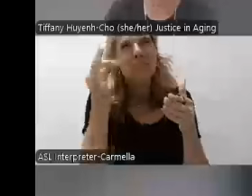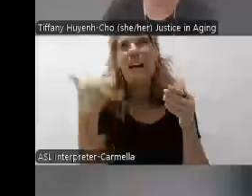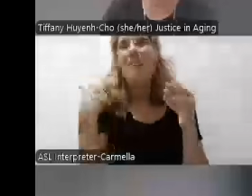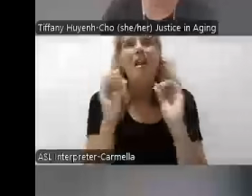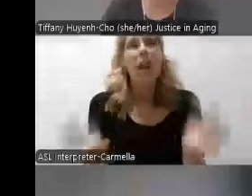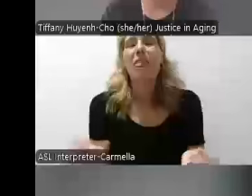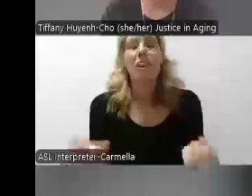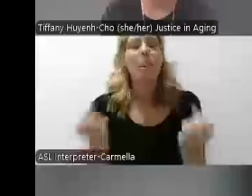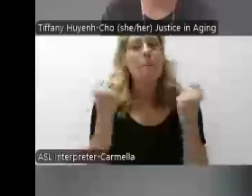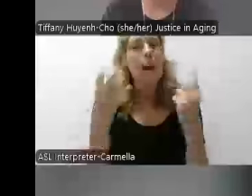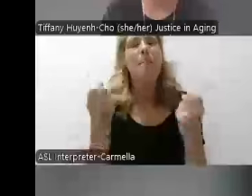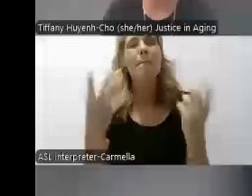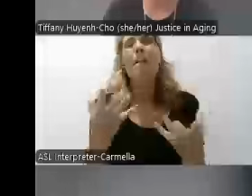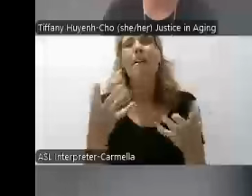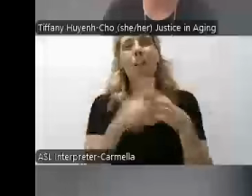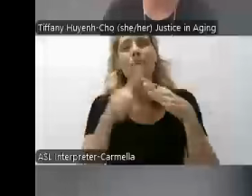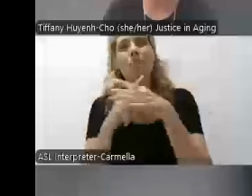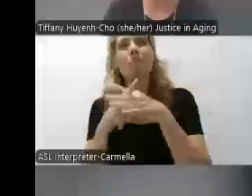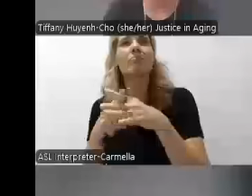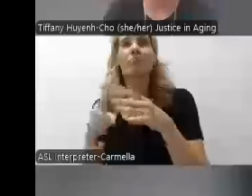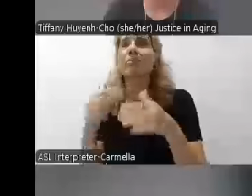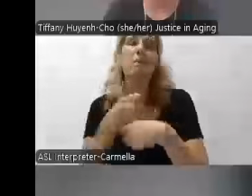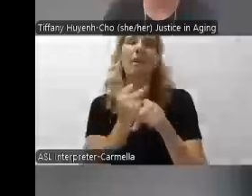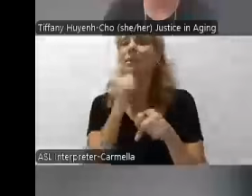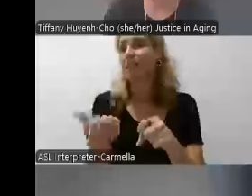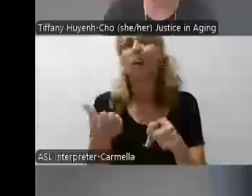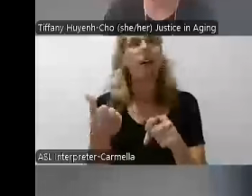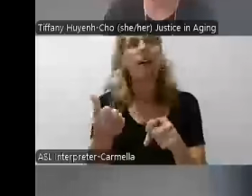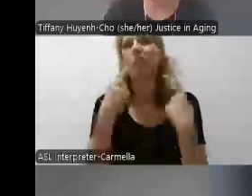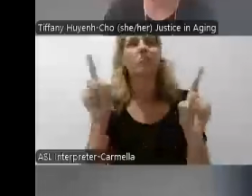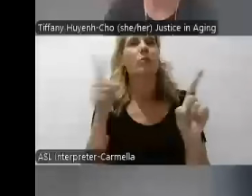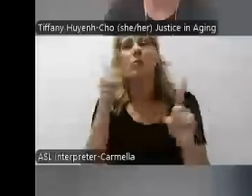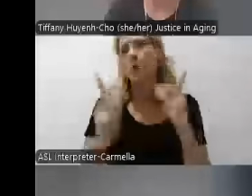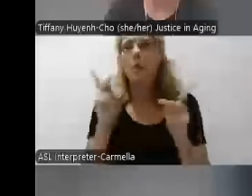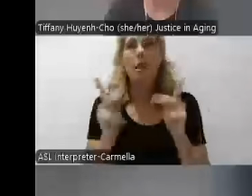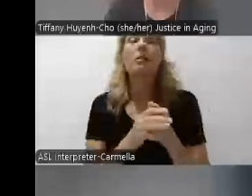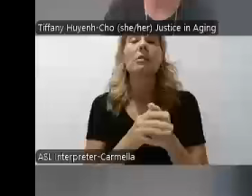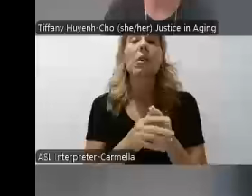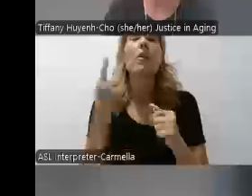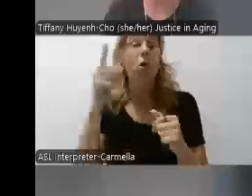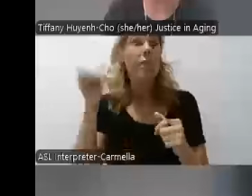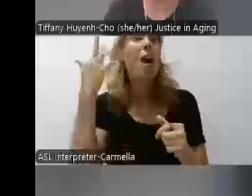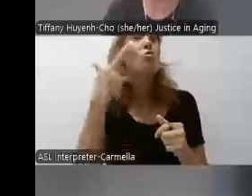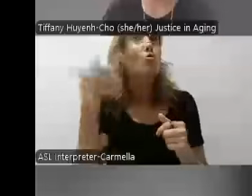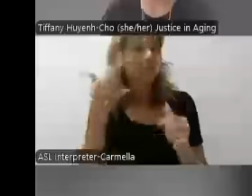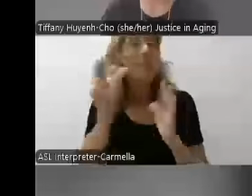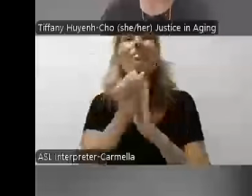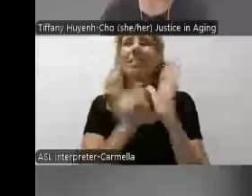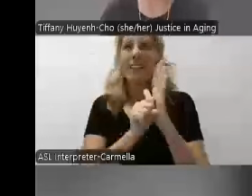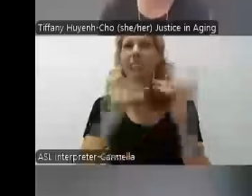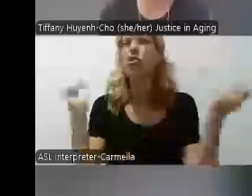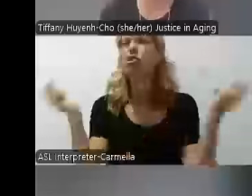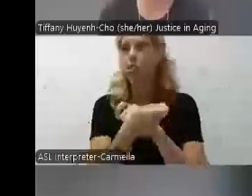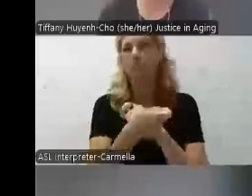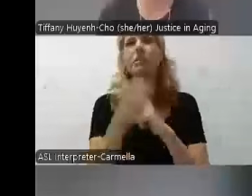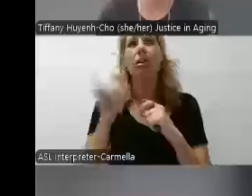other issues that can come up that makes it really insufficient for folks. So for that reason, several states have expanded the asset limit for the aged